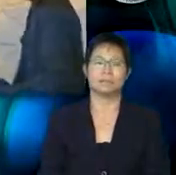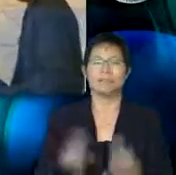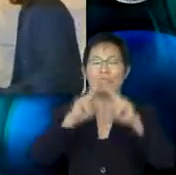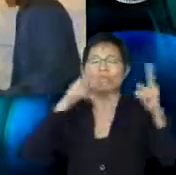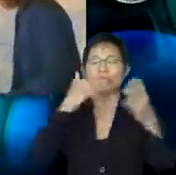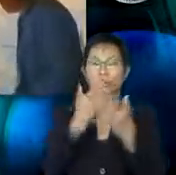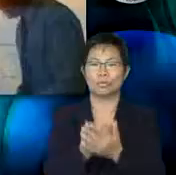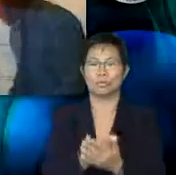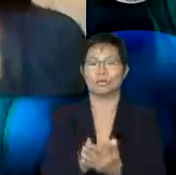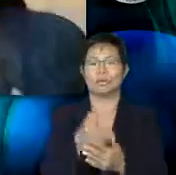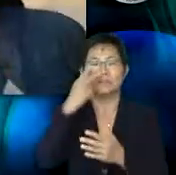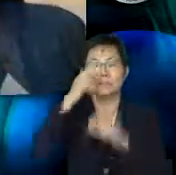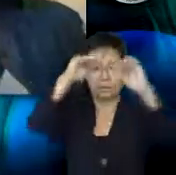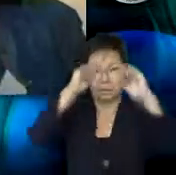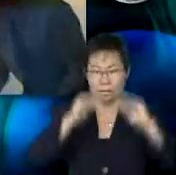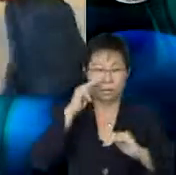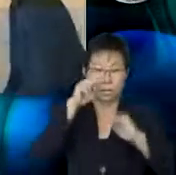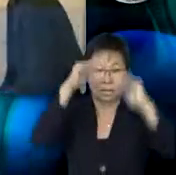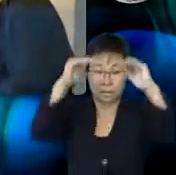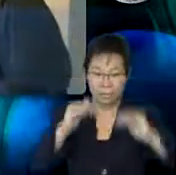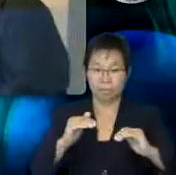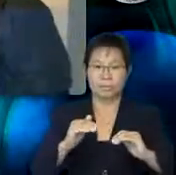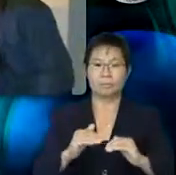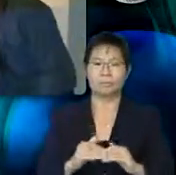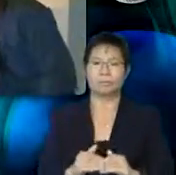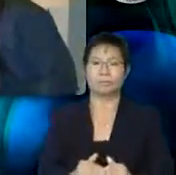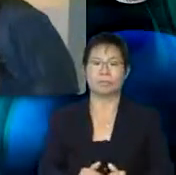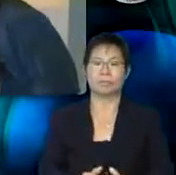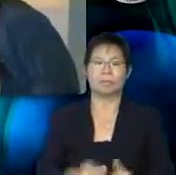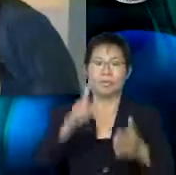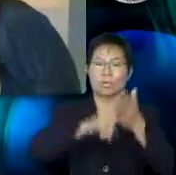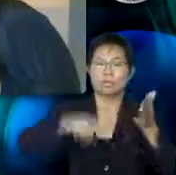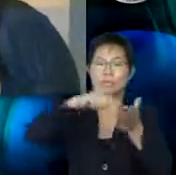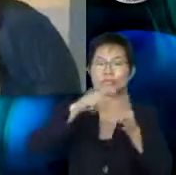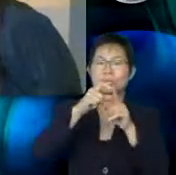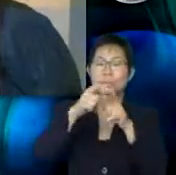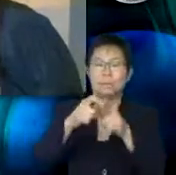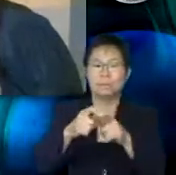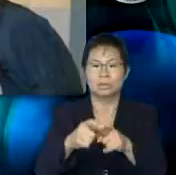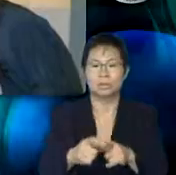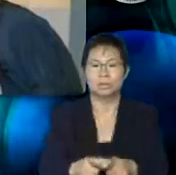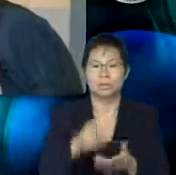Very good. And see the next one. Next one. What is this word?